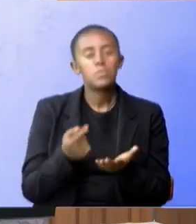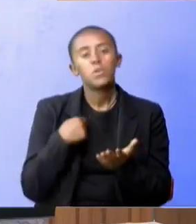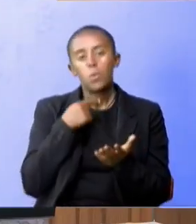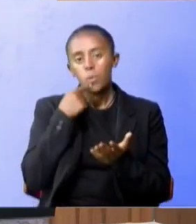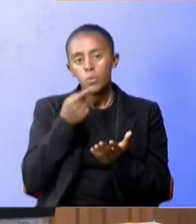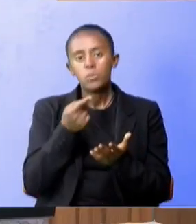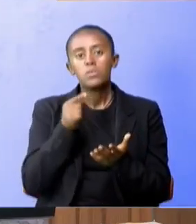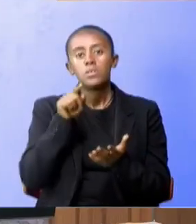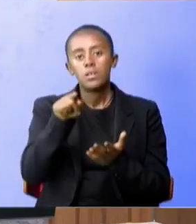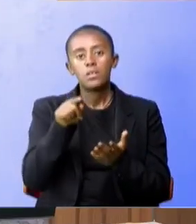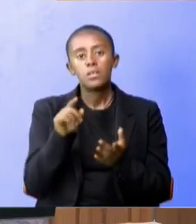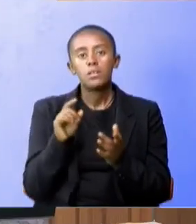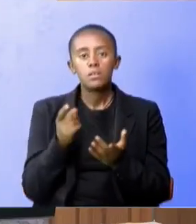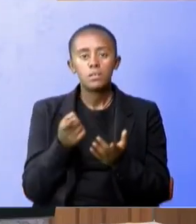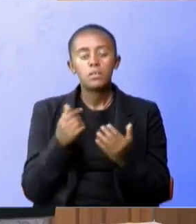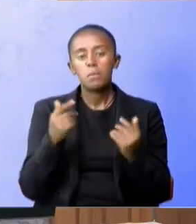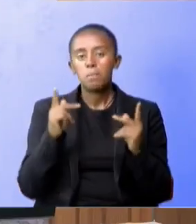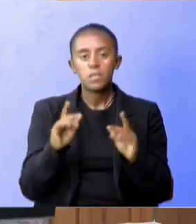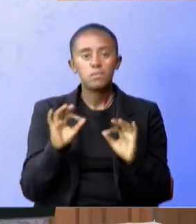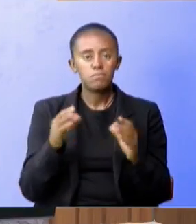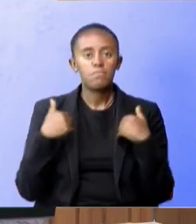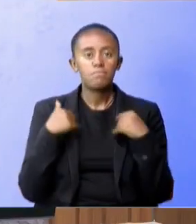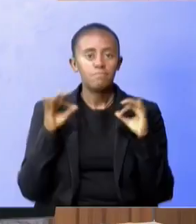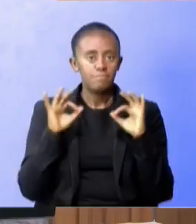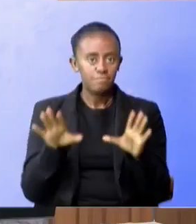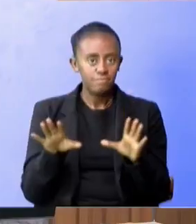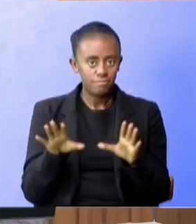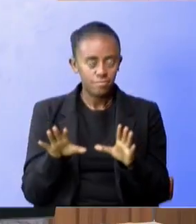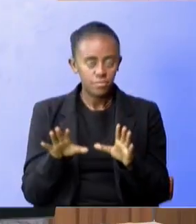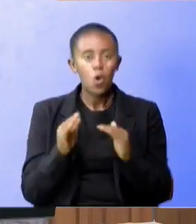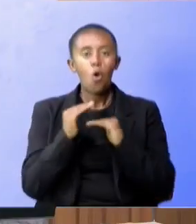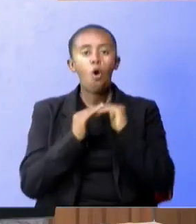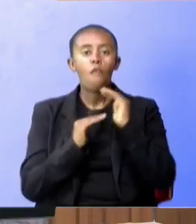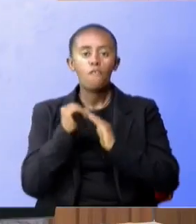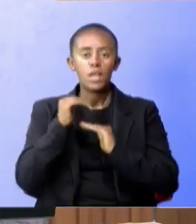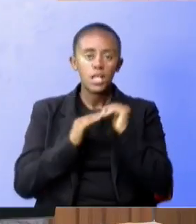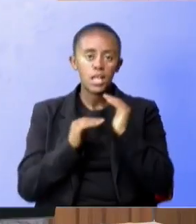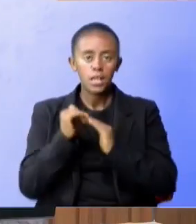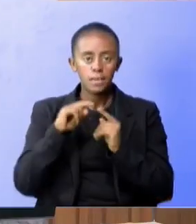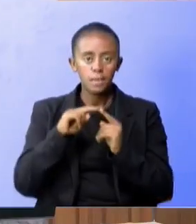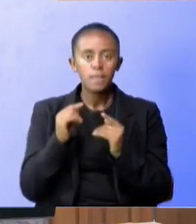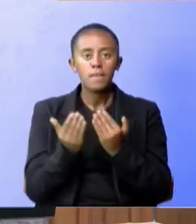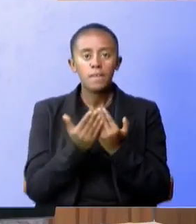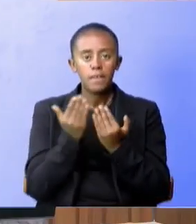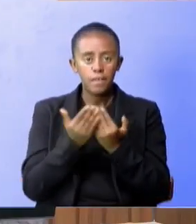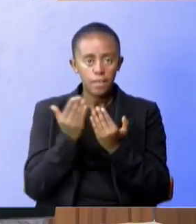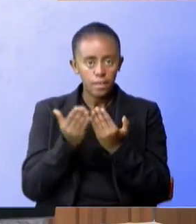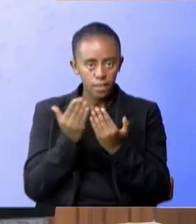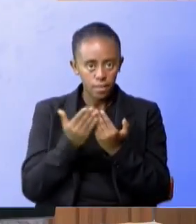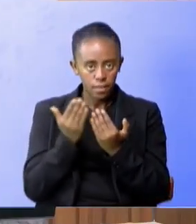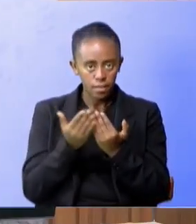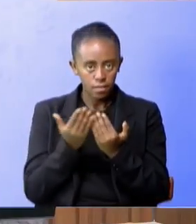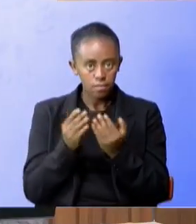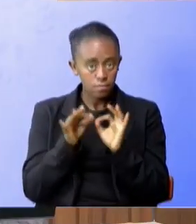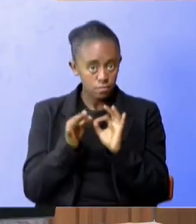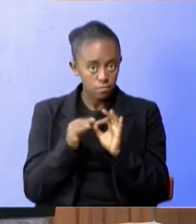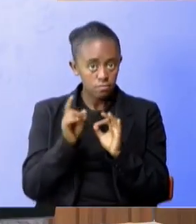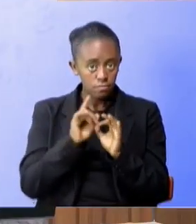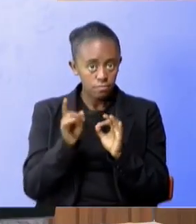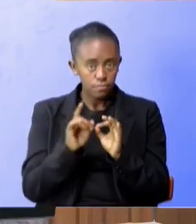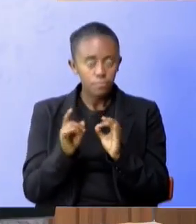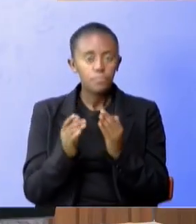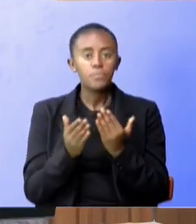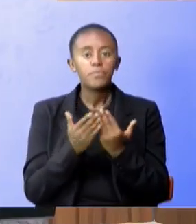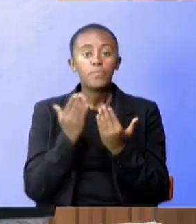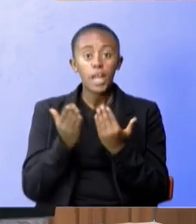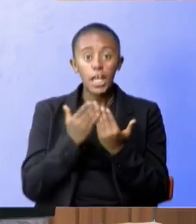that person is not present. And convenient, we said, is the definition for convenient